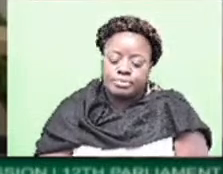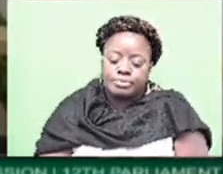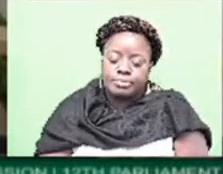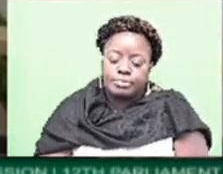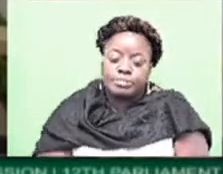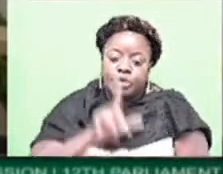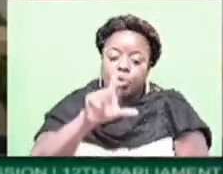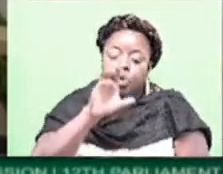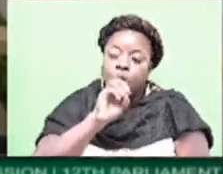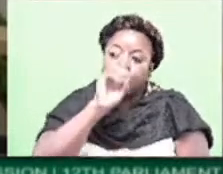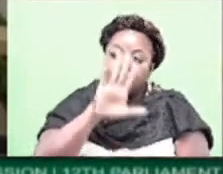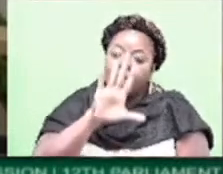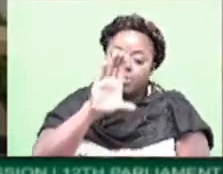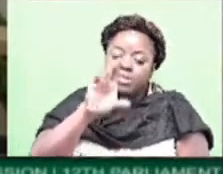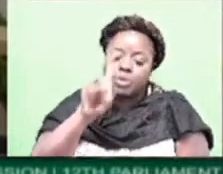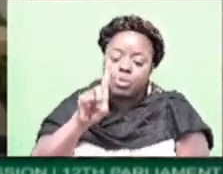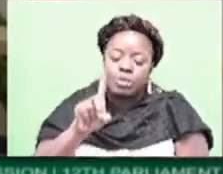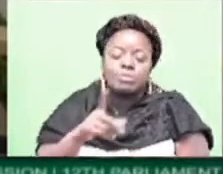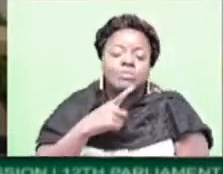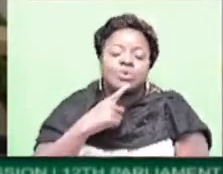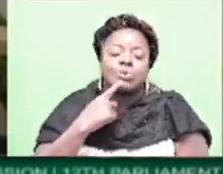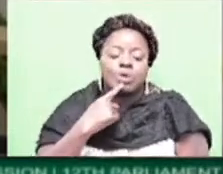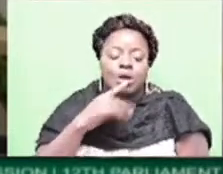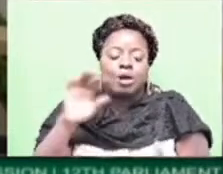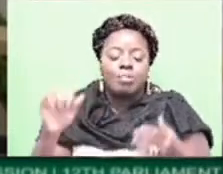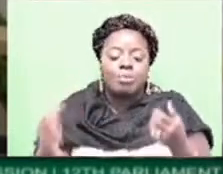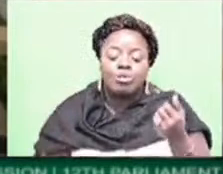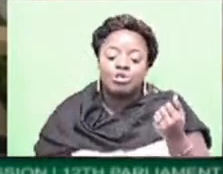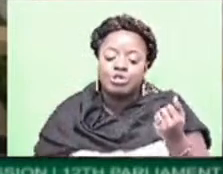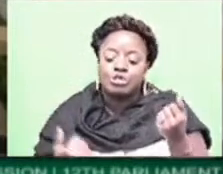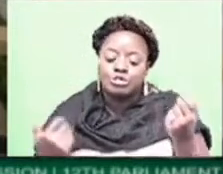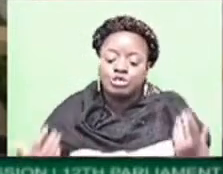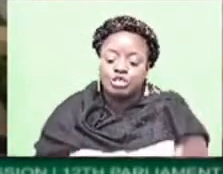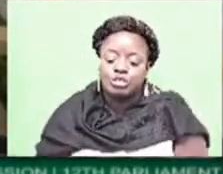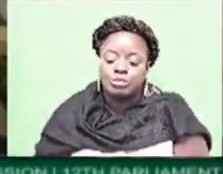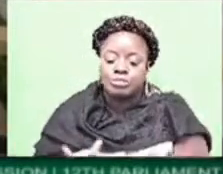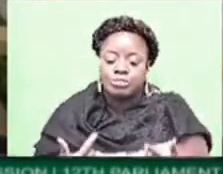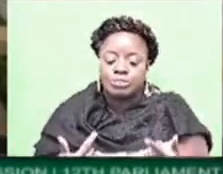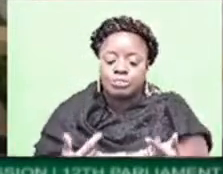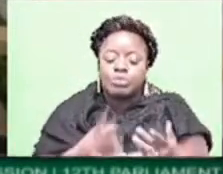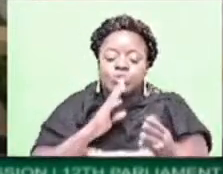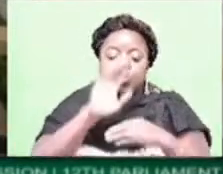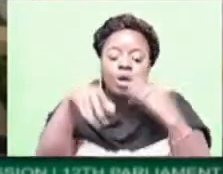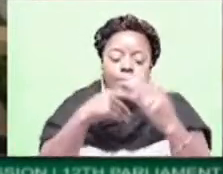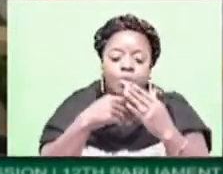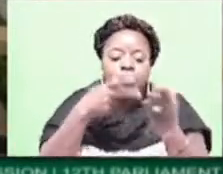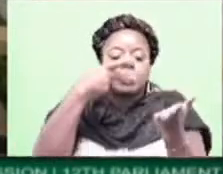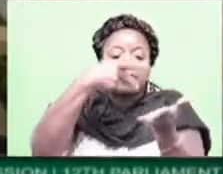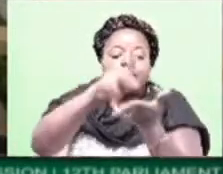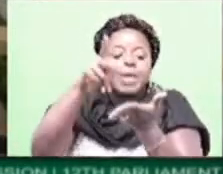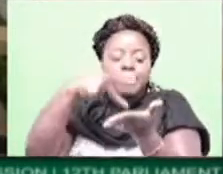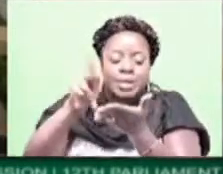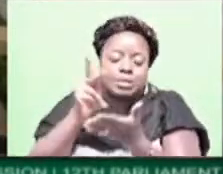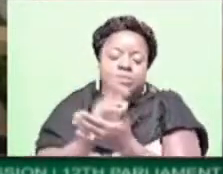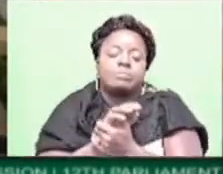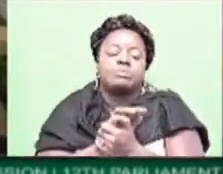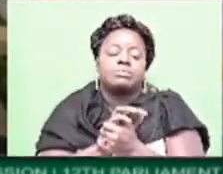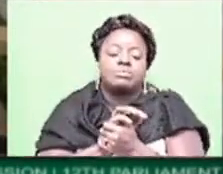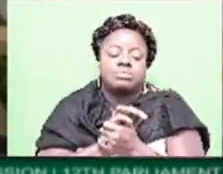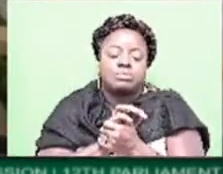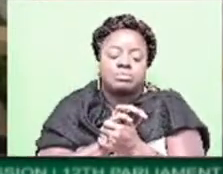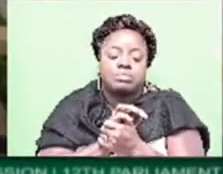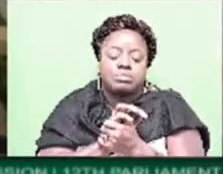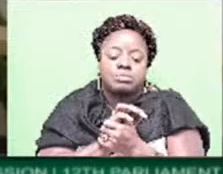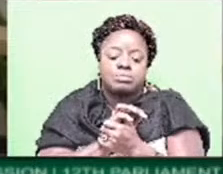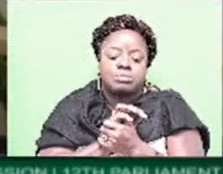105C1 deals with the challenges specifically as it relates to the payment methods. Now, the Honourable Attorney